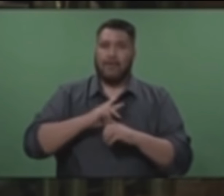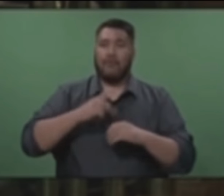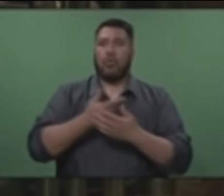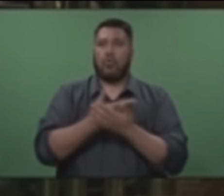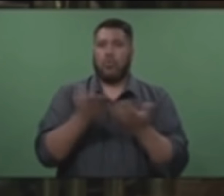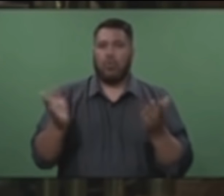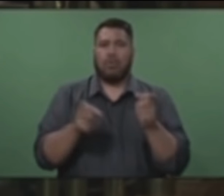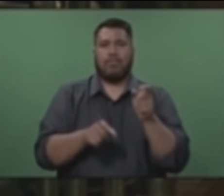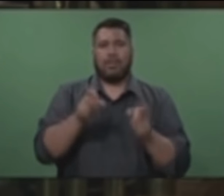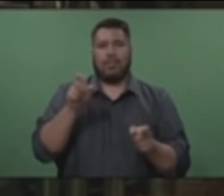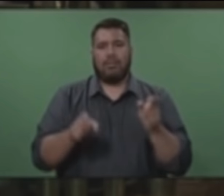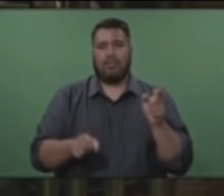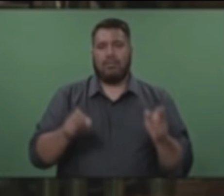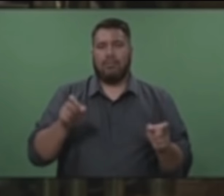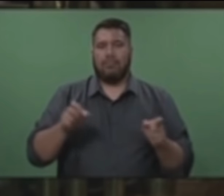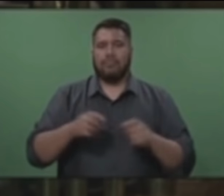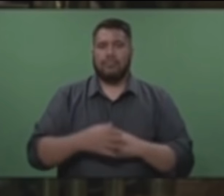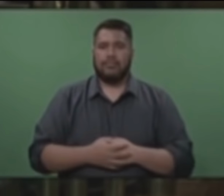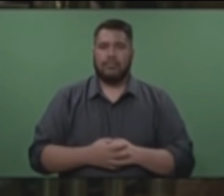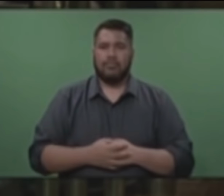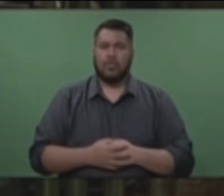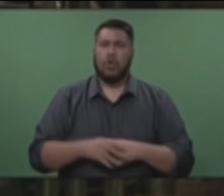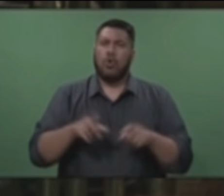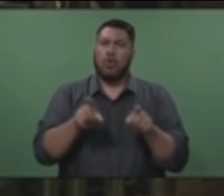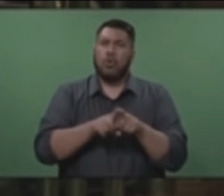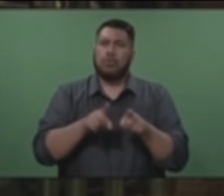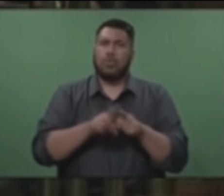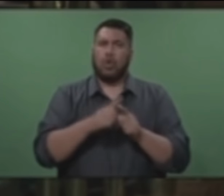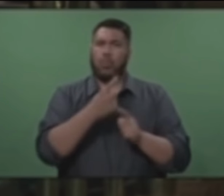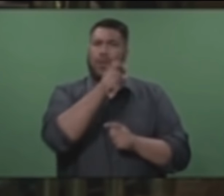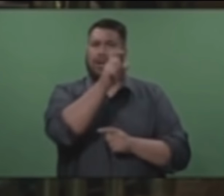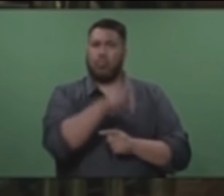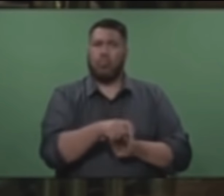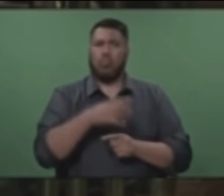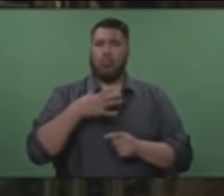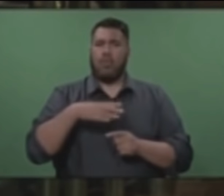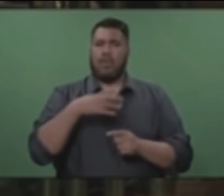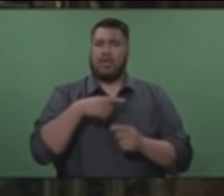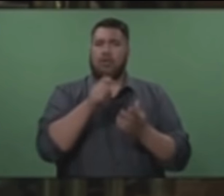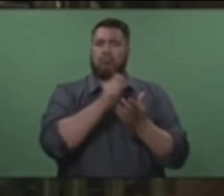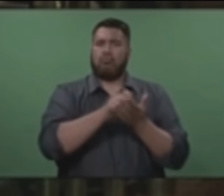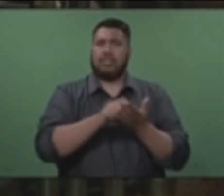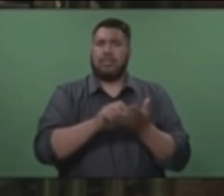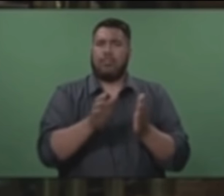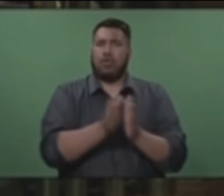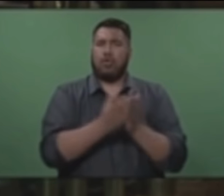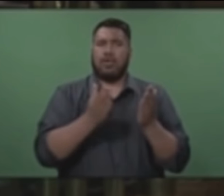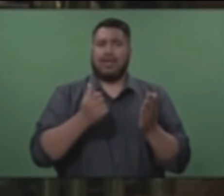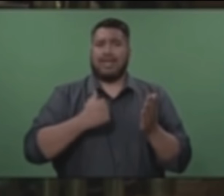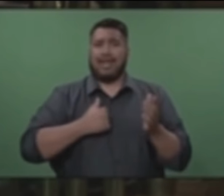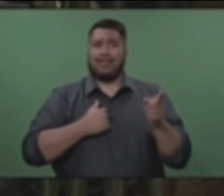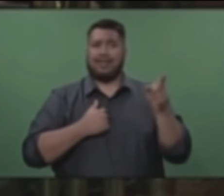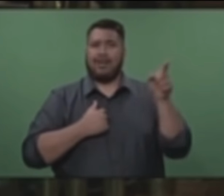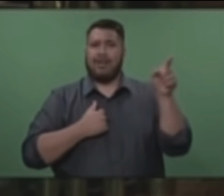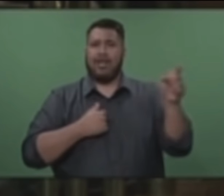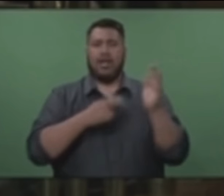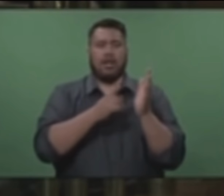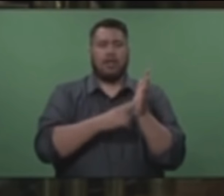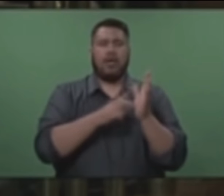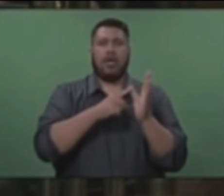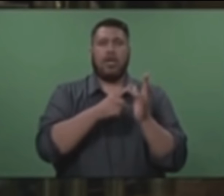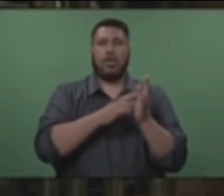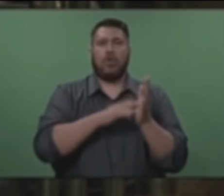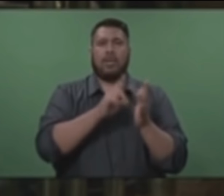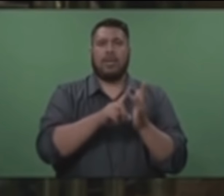let us also remember the words of the Canadian author Naomi Klein, who warned in her shock doctrine that in moments of crisis people can